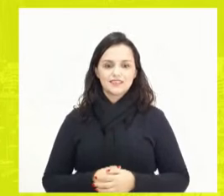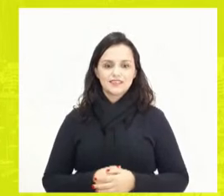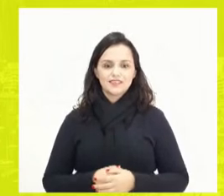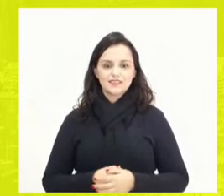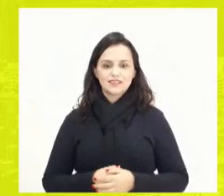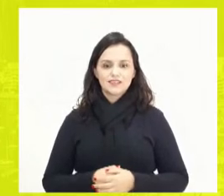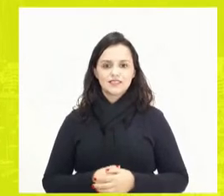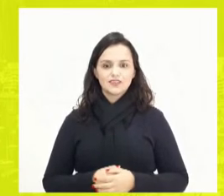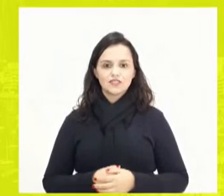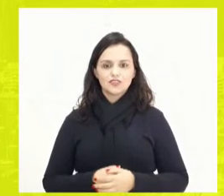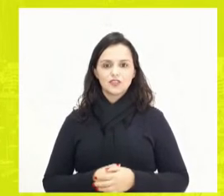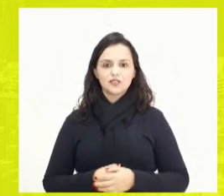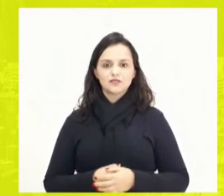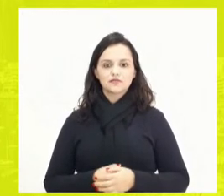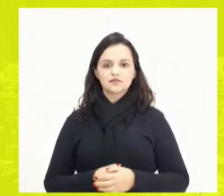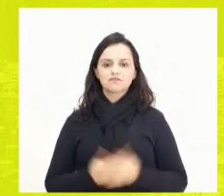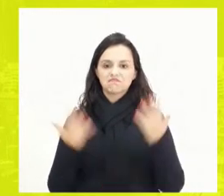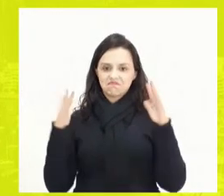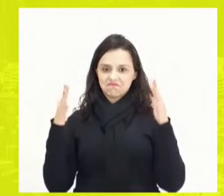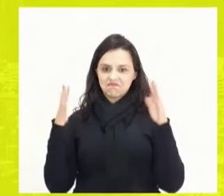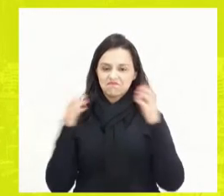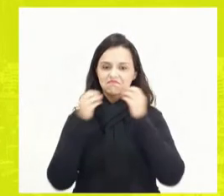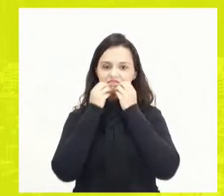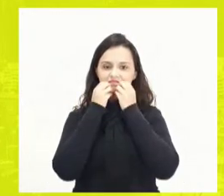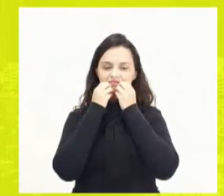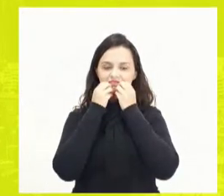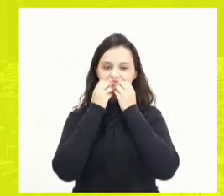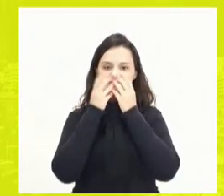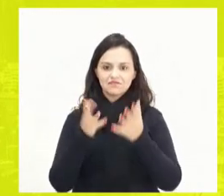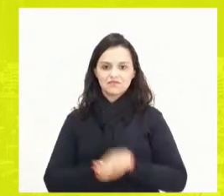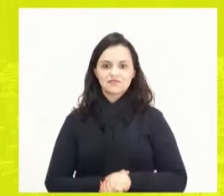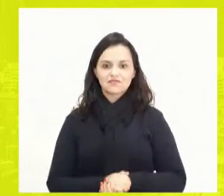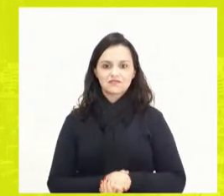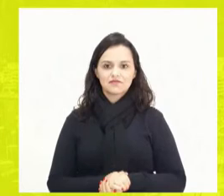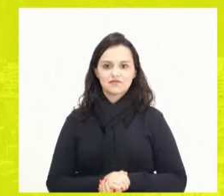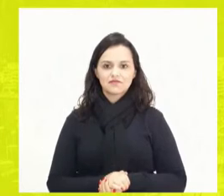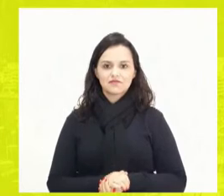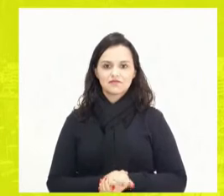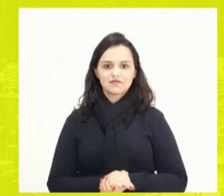much a lot of applause great